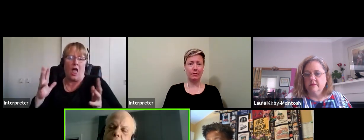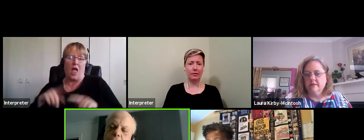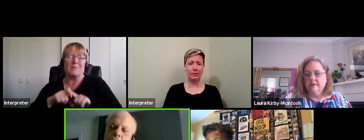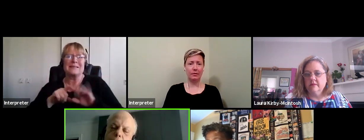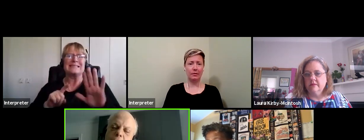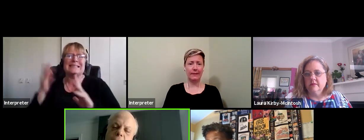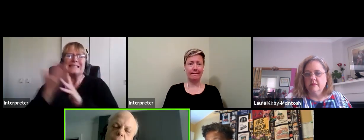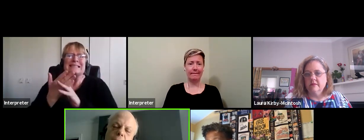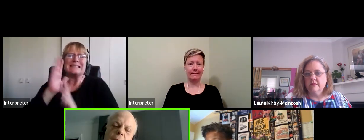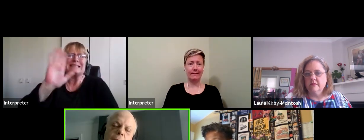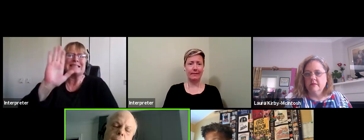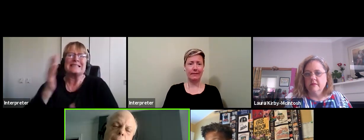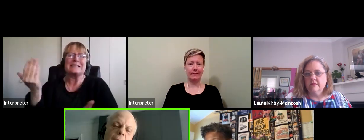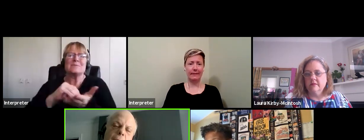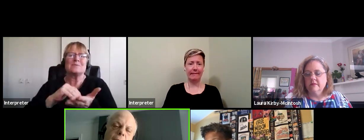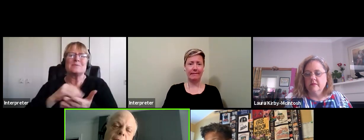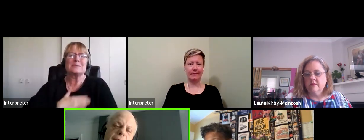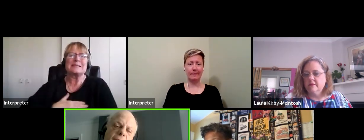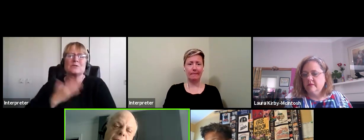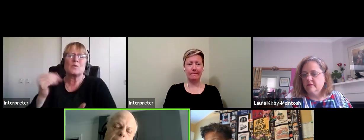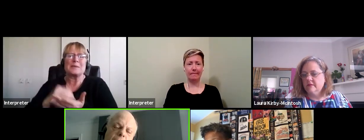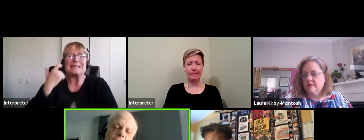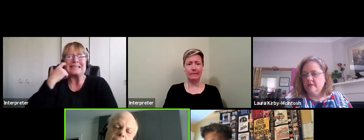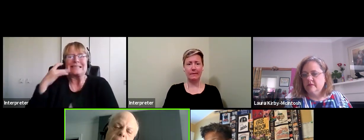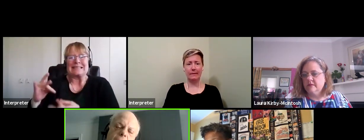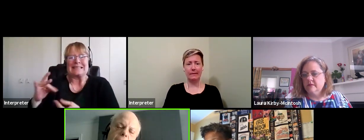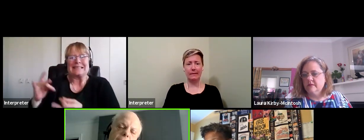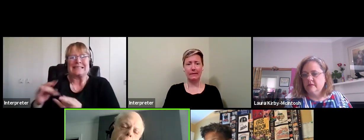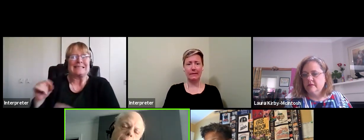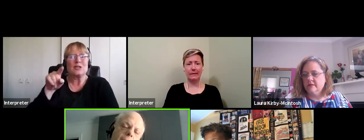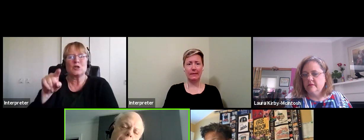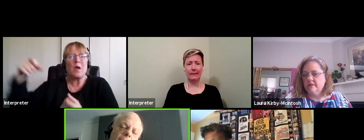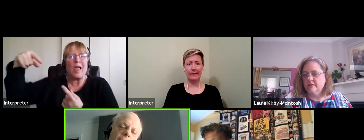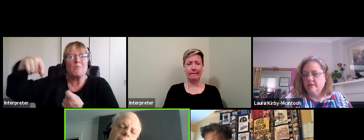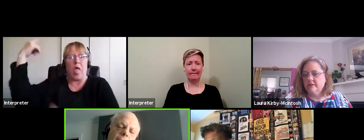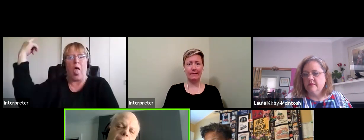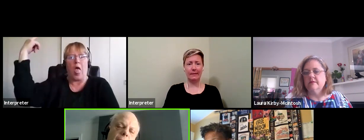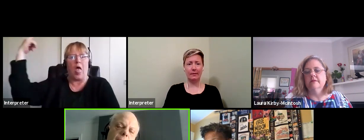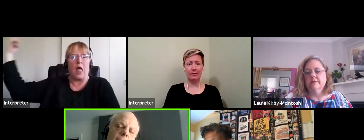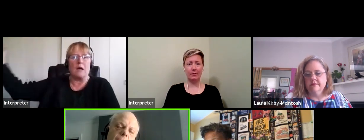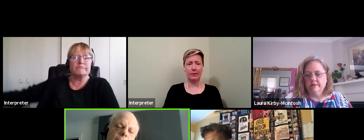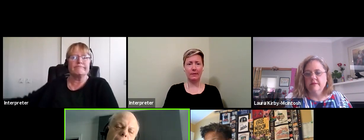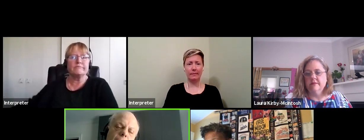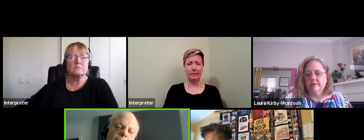Sorry, I need you to repeat. I need you to repeat your last sentence because your signal just broke up.